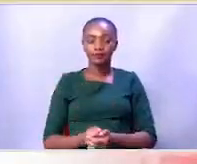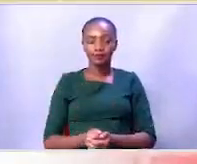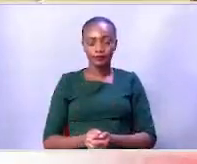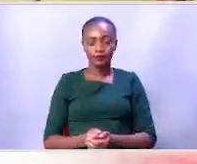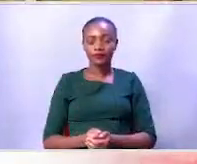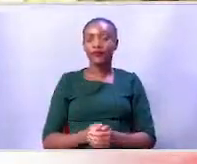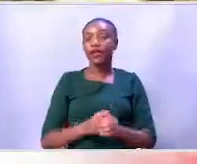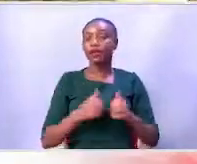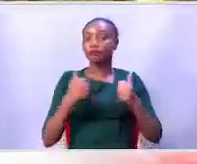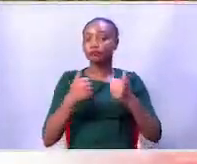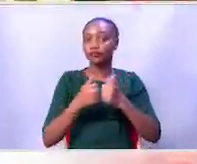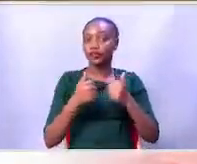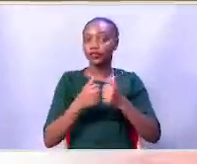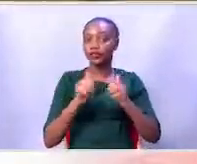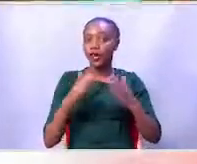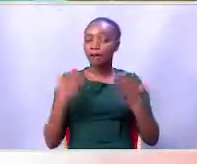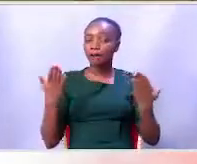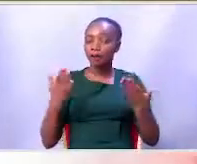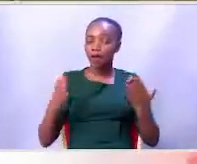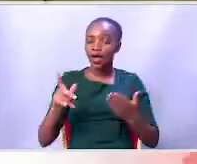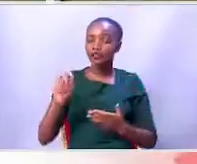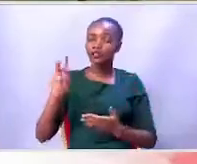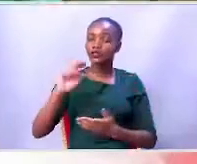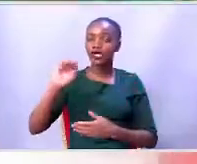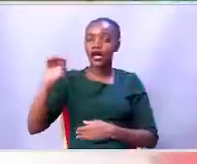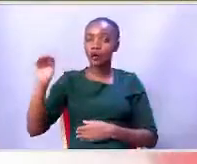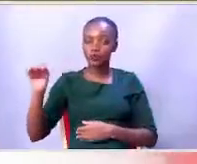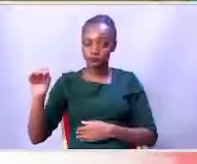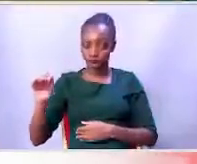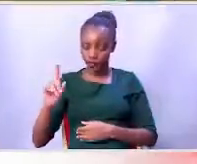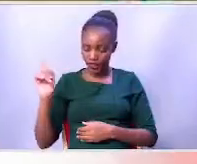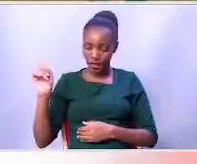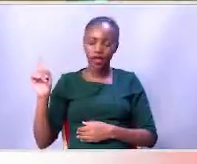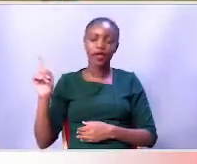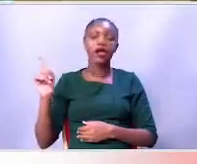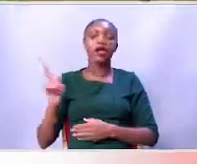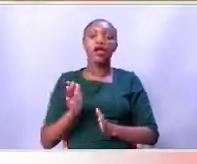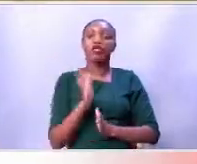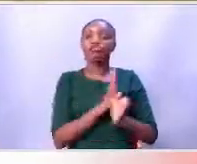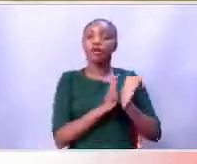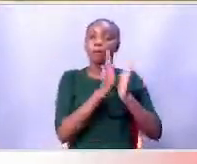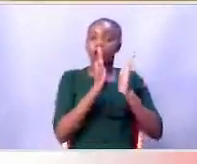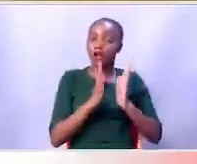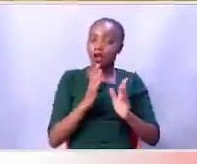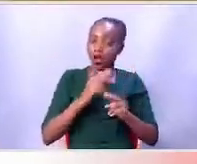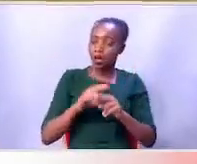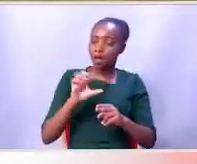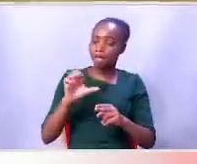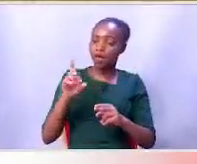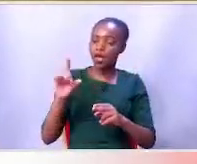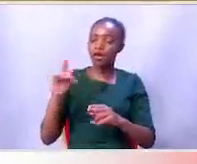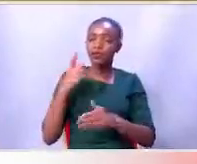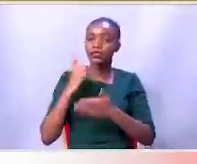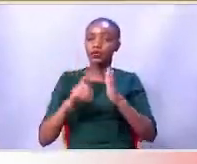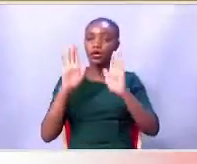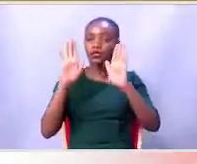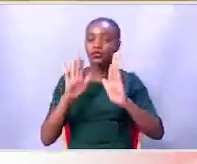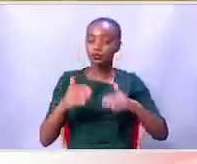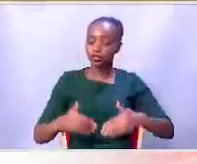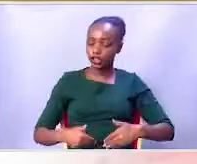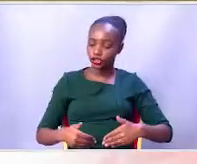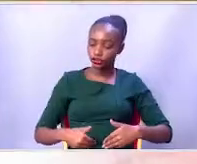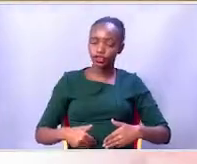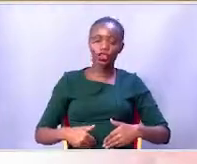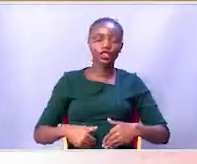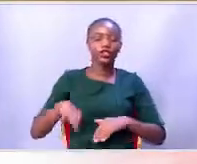was held at Kipkeke in Nzoia East Sub-County, the coordinator of the tournament, Edwin Koech, has said there is need for youths to